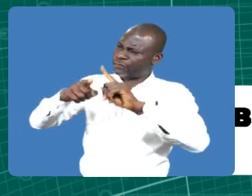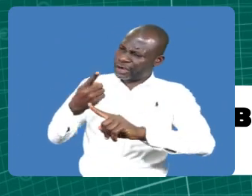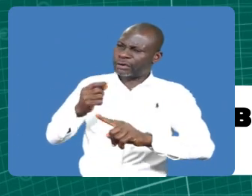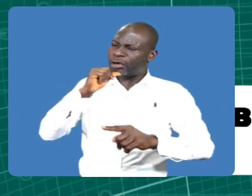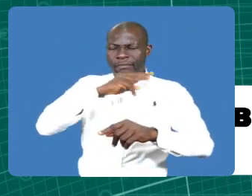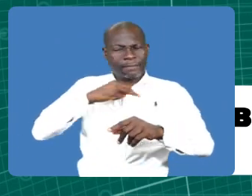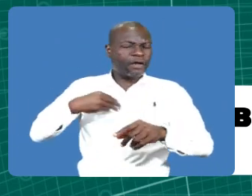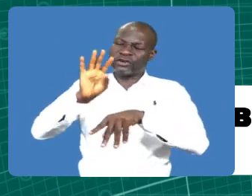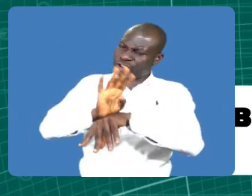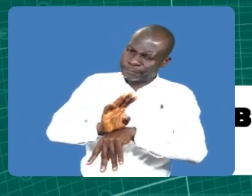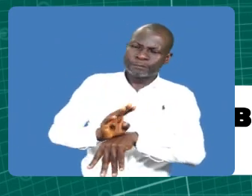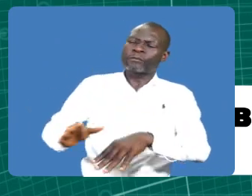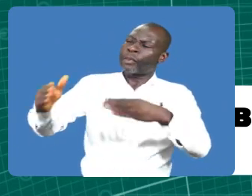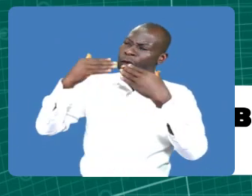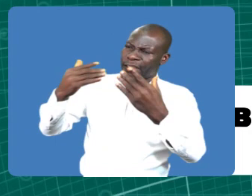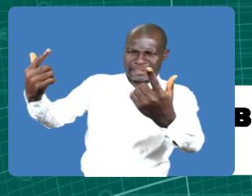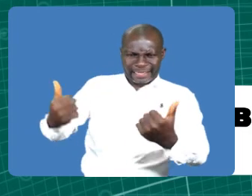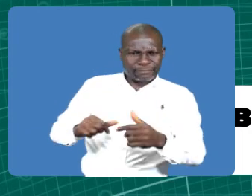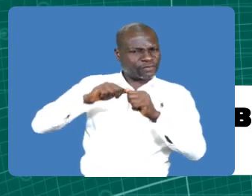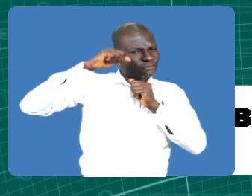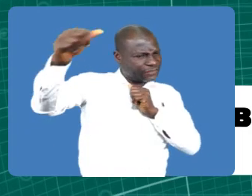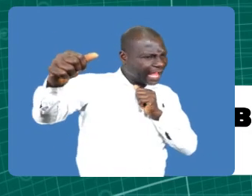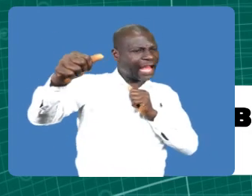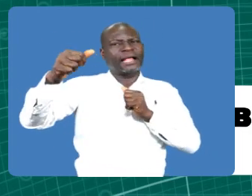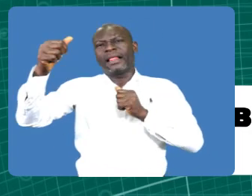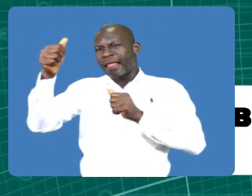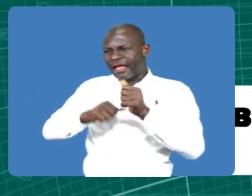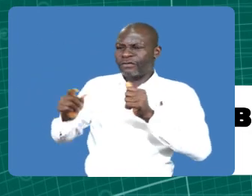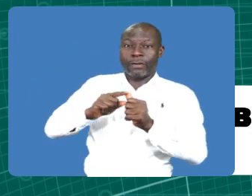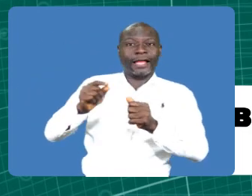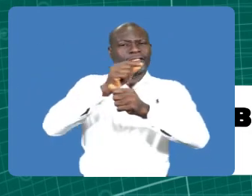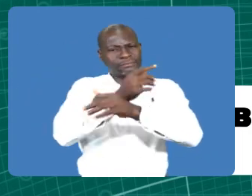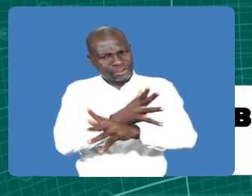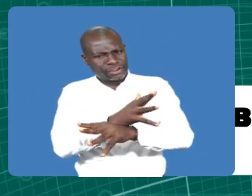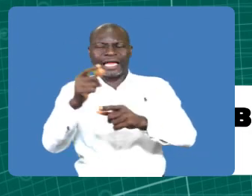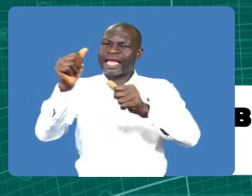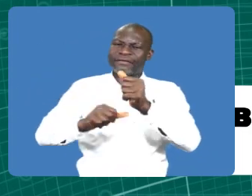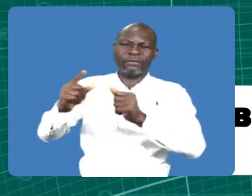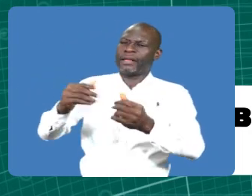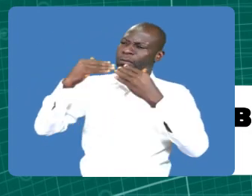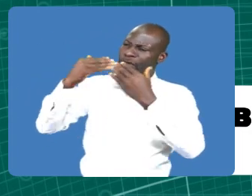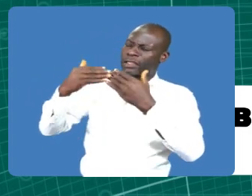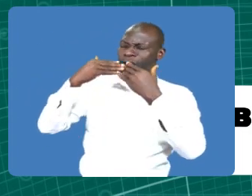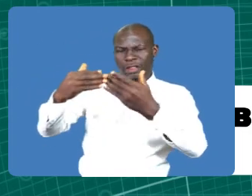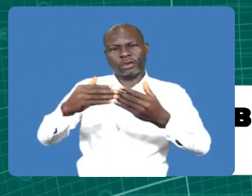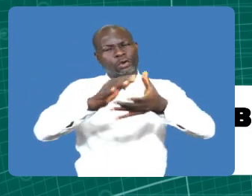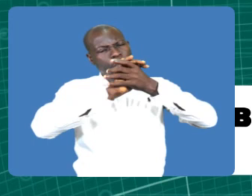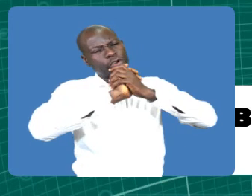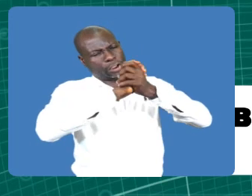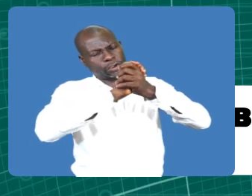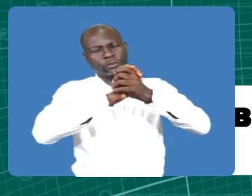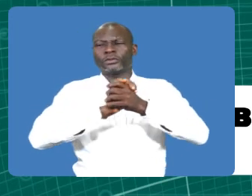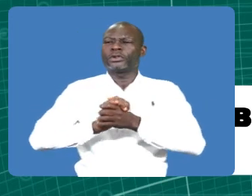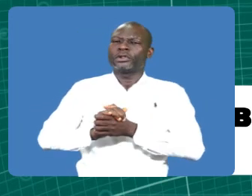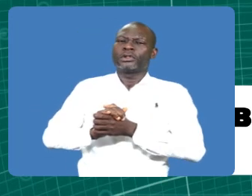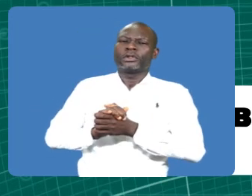thank you, our friends who are not members of the church yet, but who have come from far and wide. I've come from Manchester. We thank you all for coming and